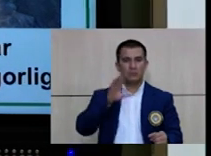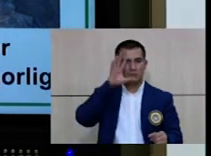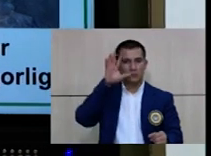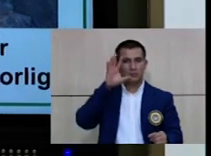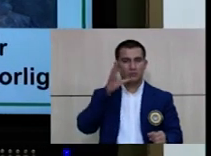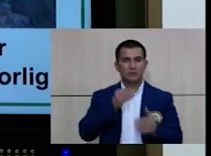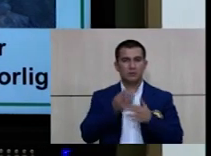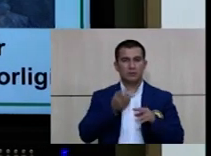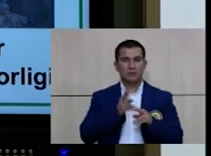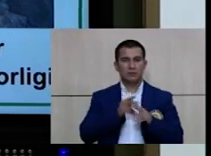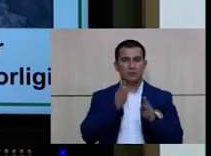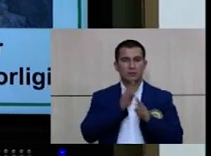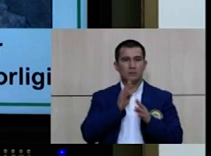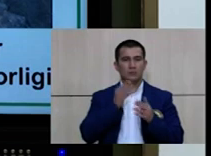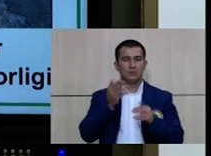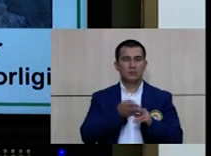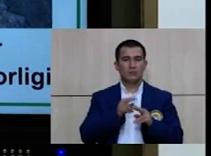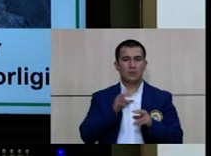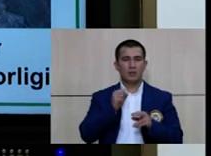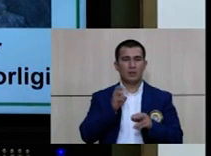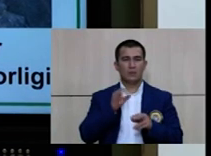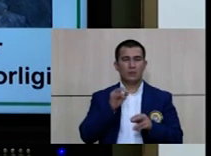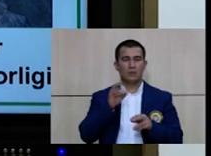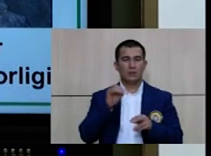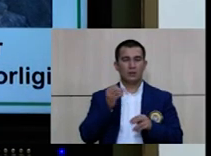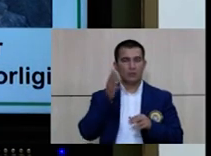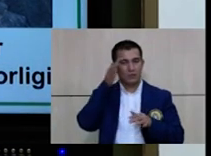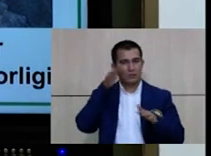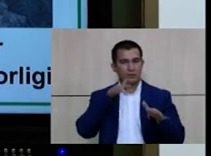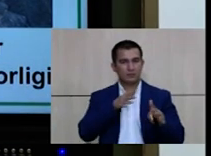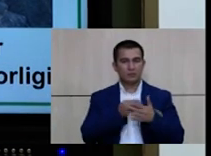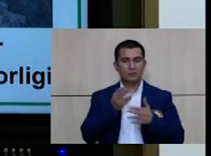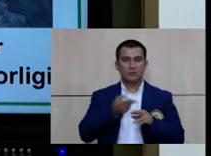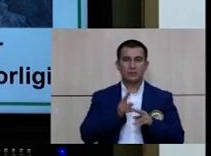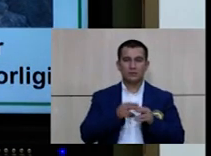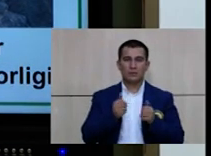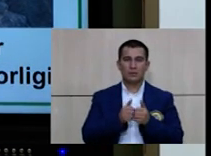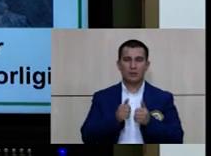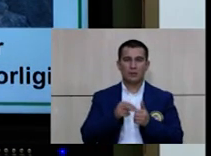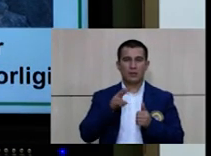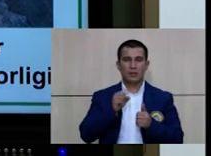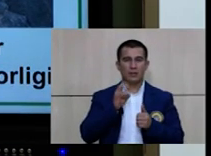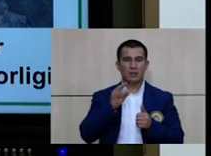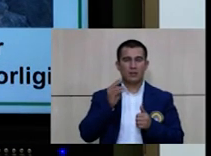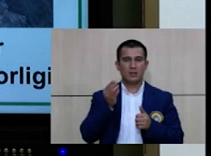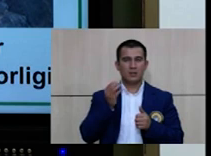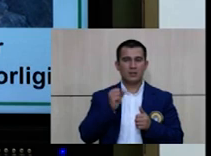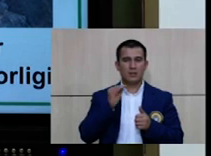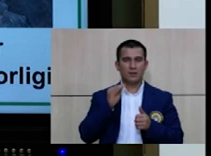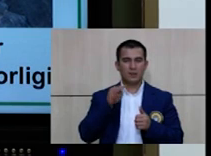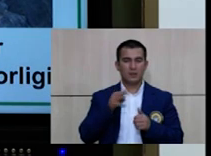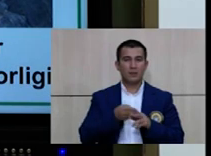Surxondaryo tabiatini, Amudaryo to'qayzorlarini va Ko'xtang tog' landshaftini himoya ostiga olish